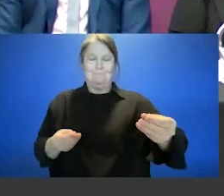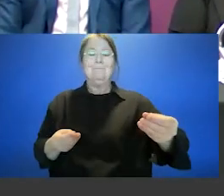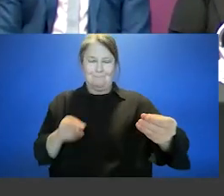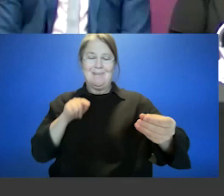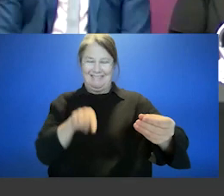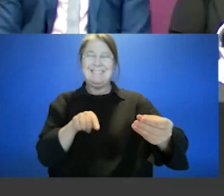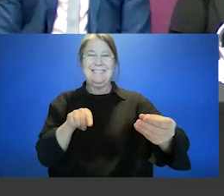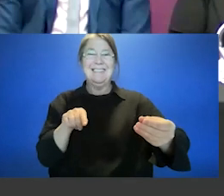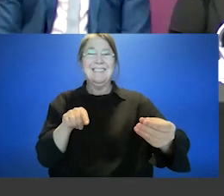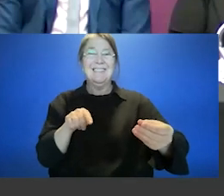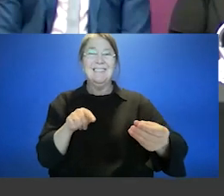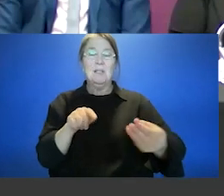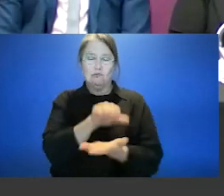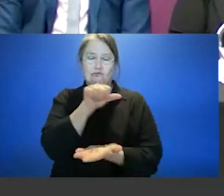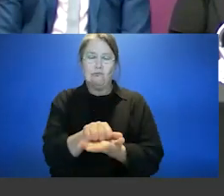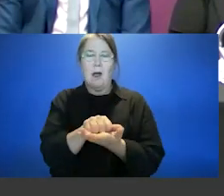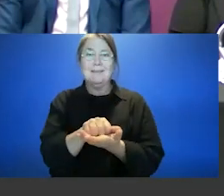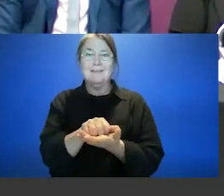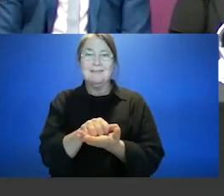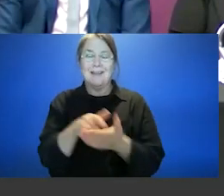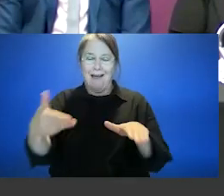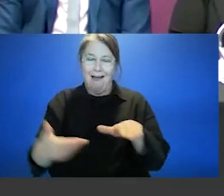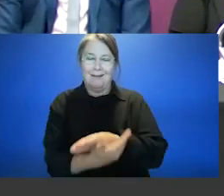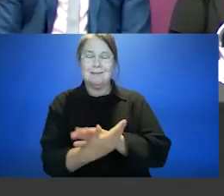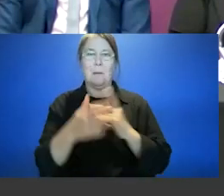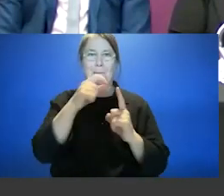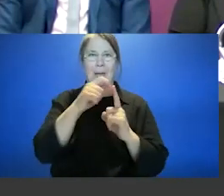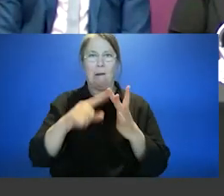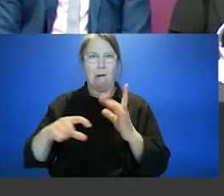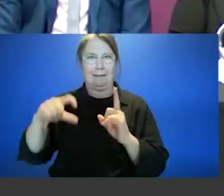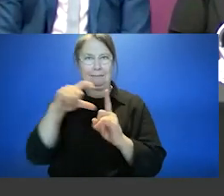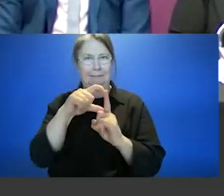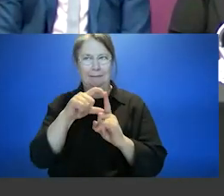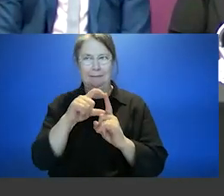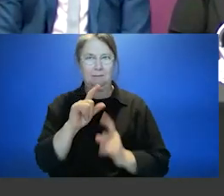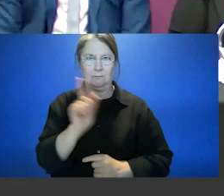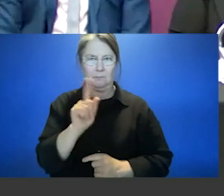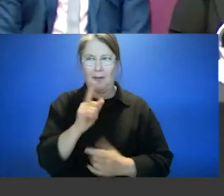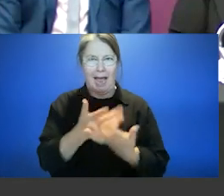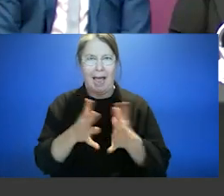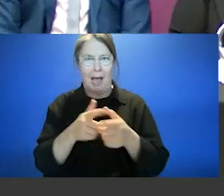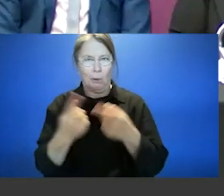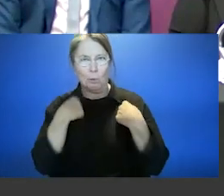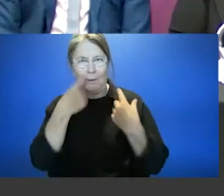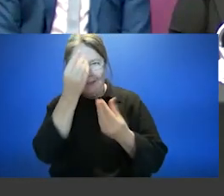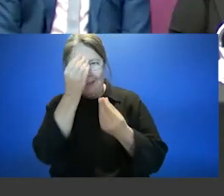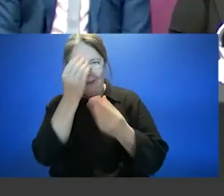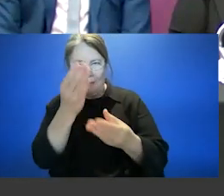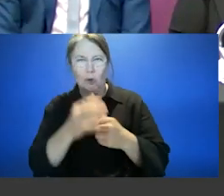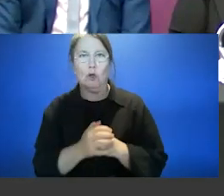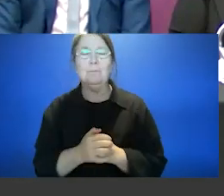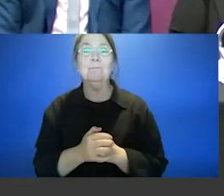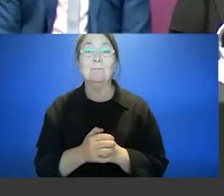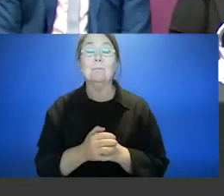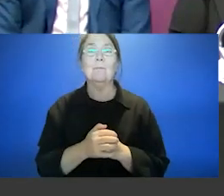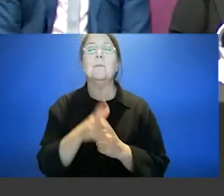complainant? Is it a formal piece of correspondence? Yes, so generally once we've assessed